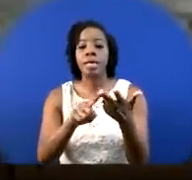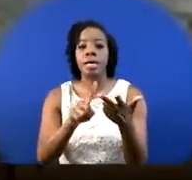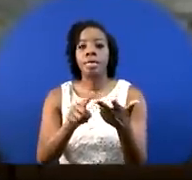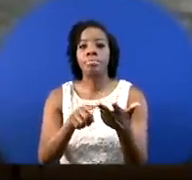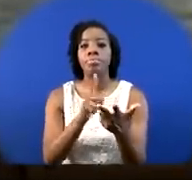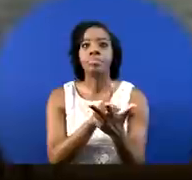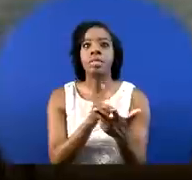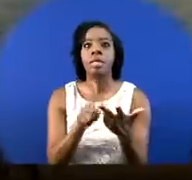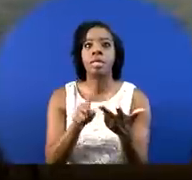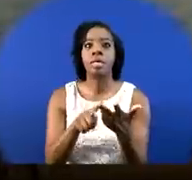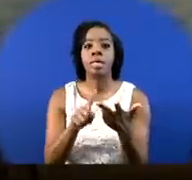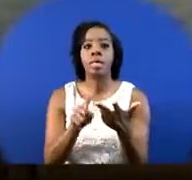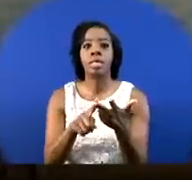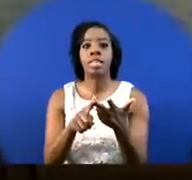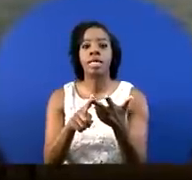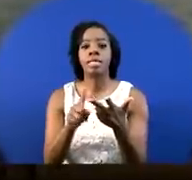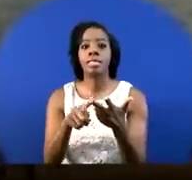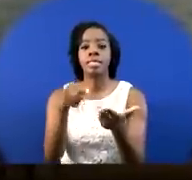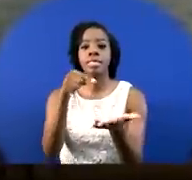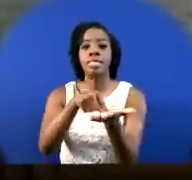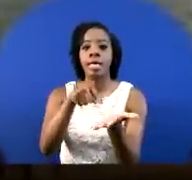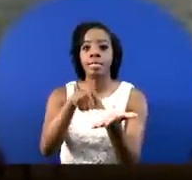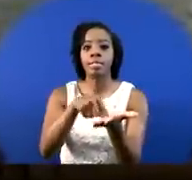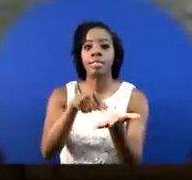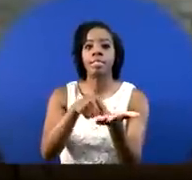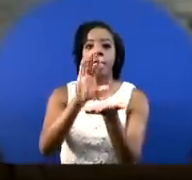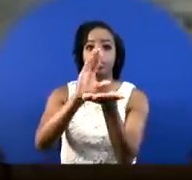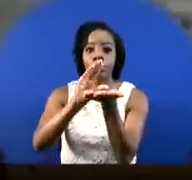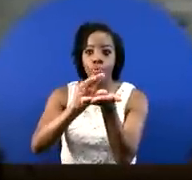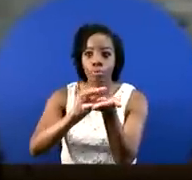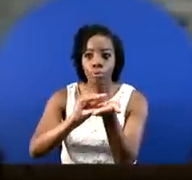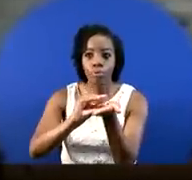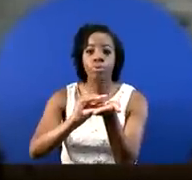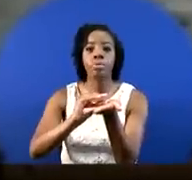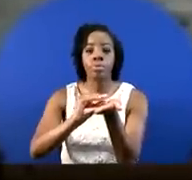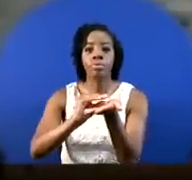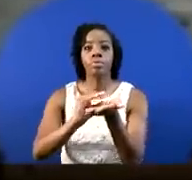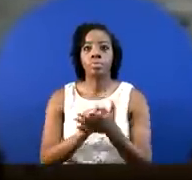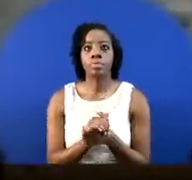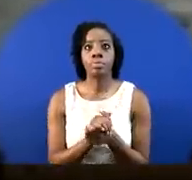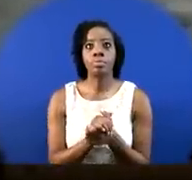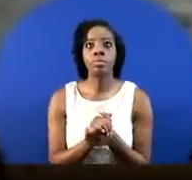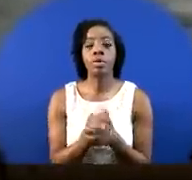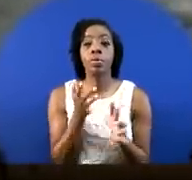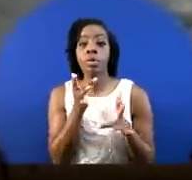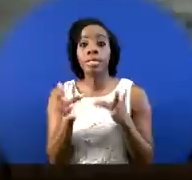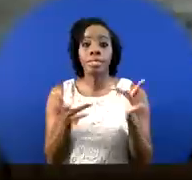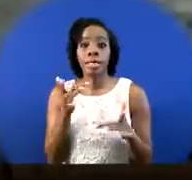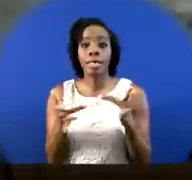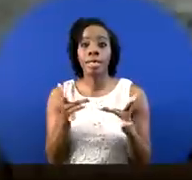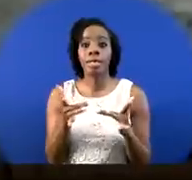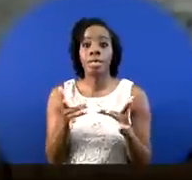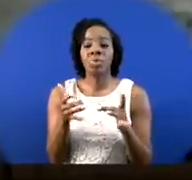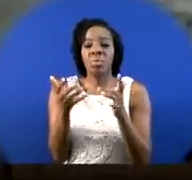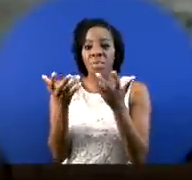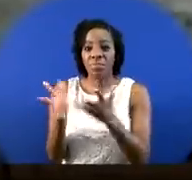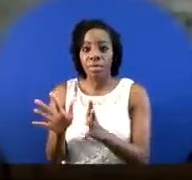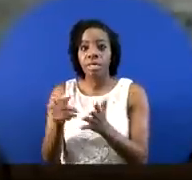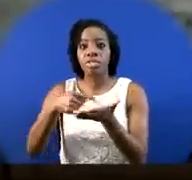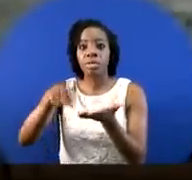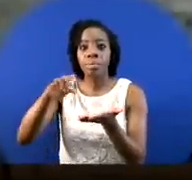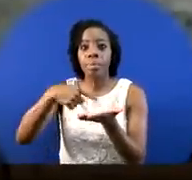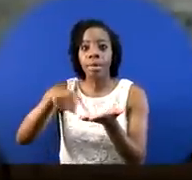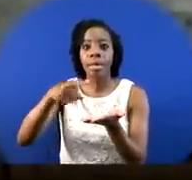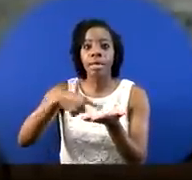Wheeler Avenue Baptist Church. We are on course to eliminate this debt in an expedited way, and we're excited about that. We've already eliminated the debt on the Christian